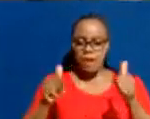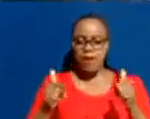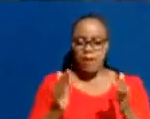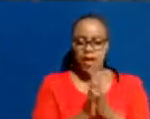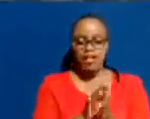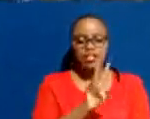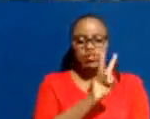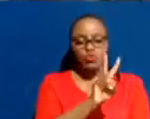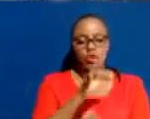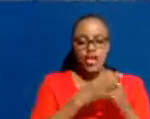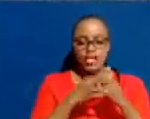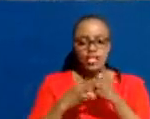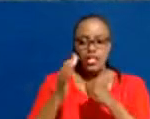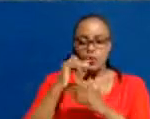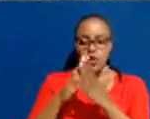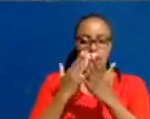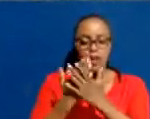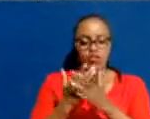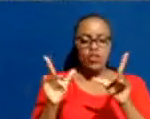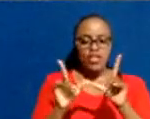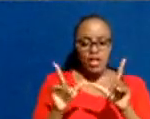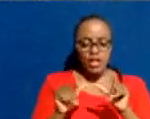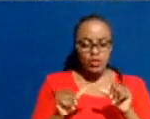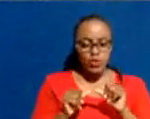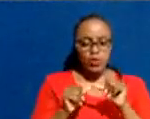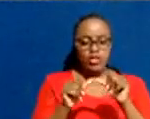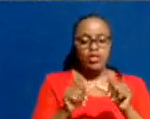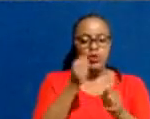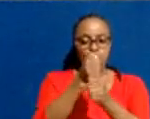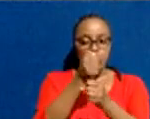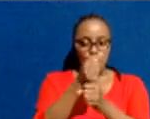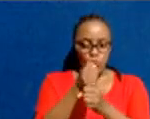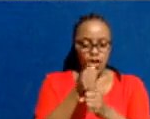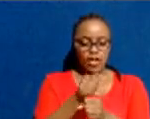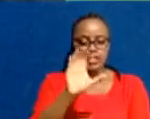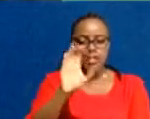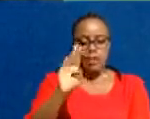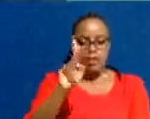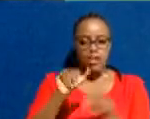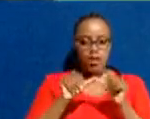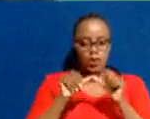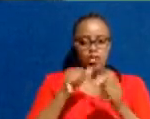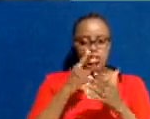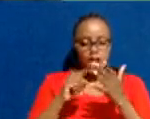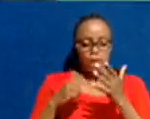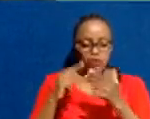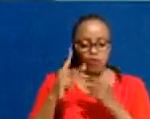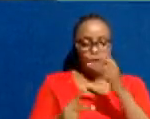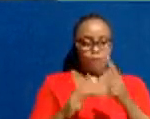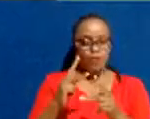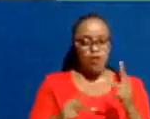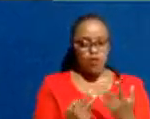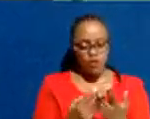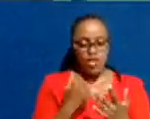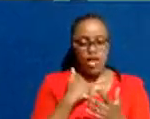of the 288 who applied for licensing will continue with their operations as the CBK continues the approval process, with the